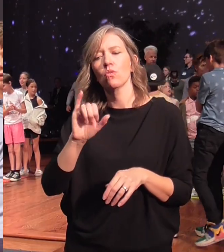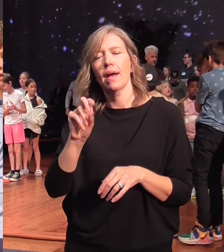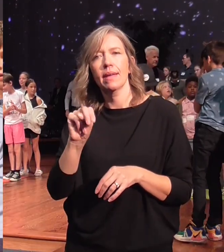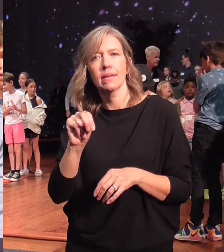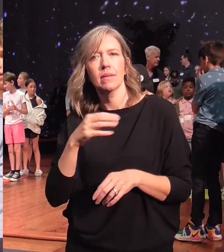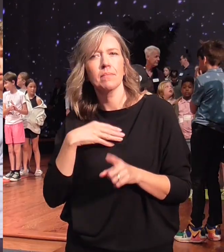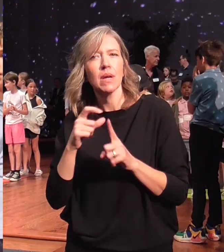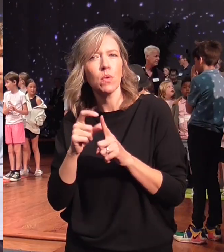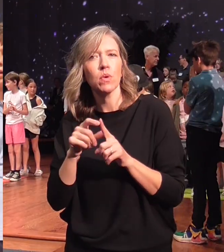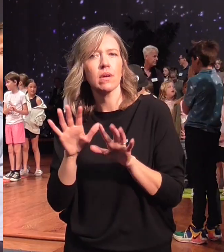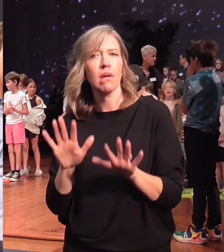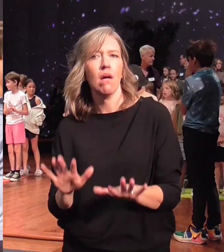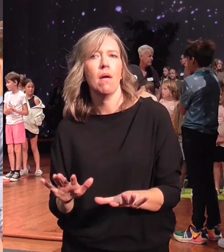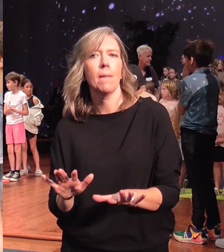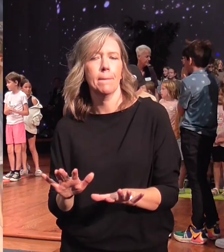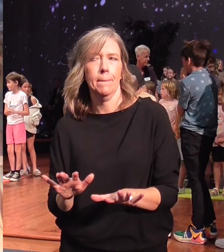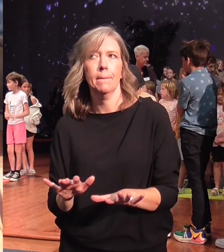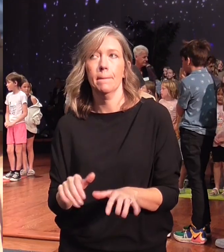my power word is calm.